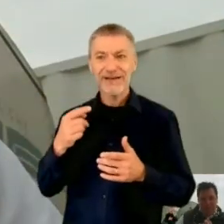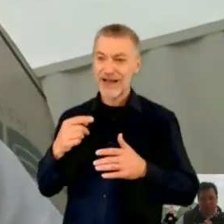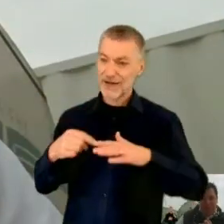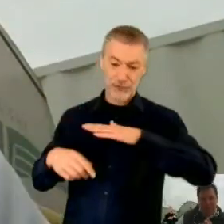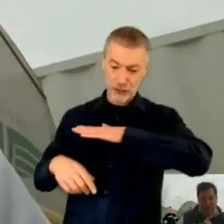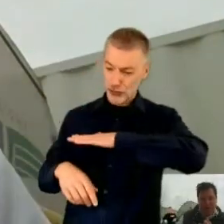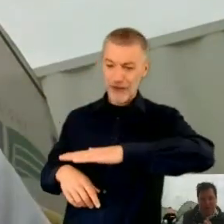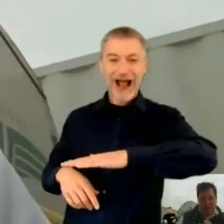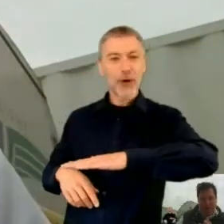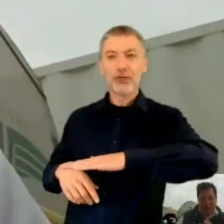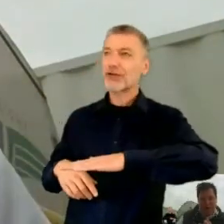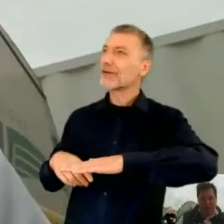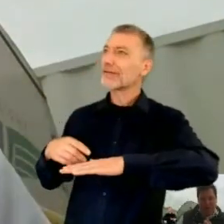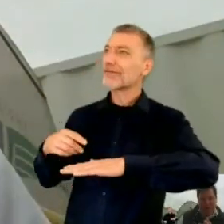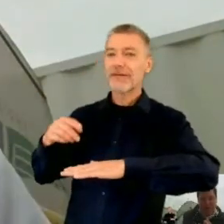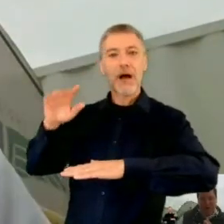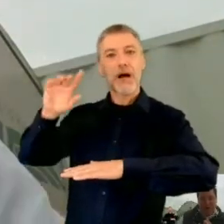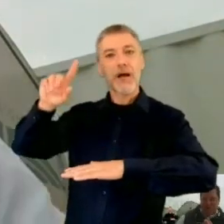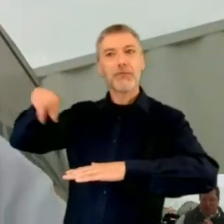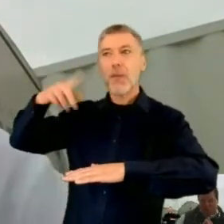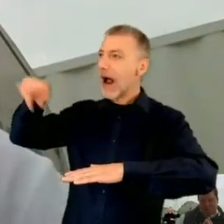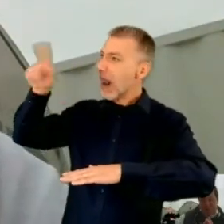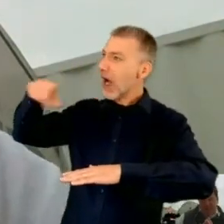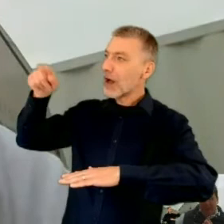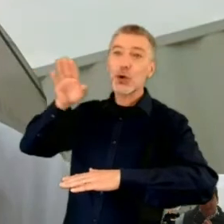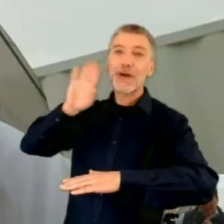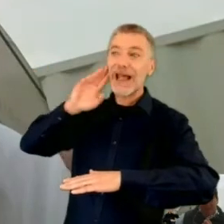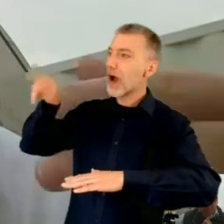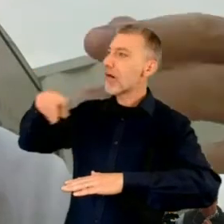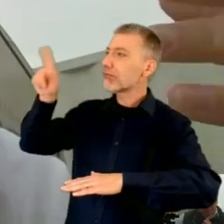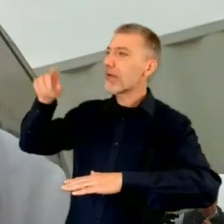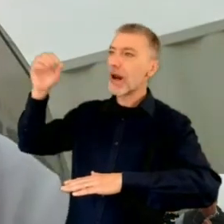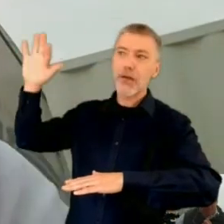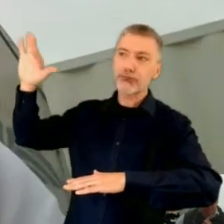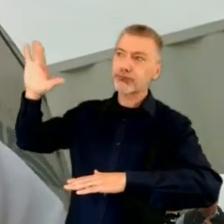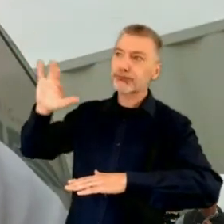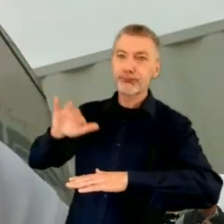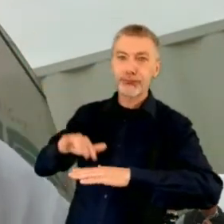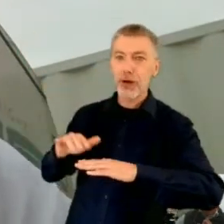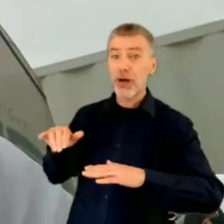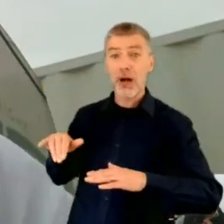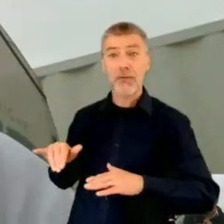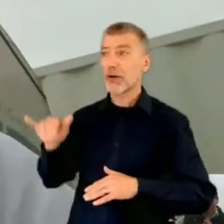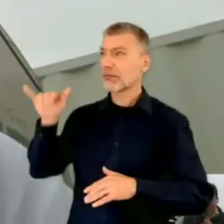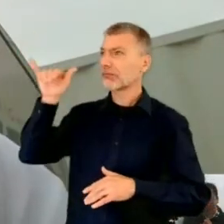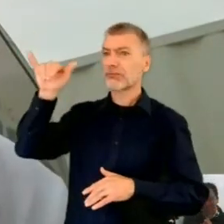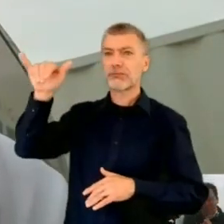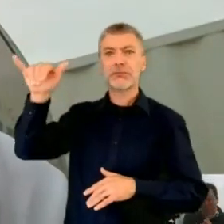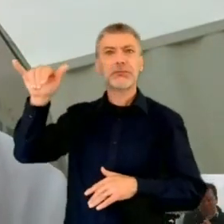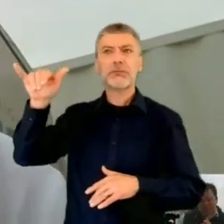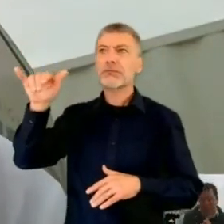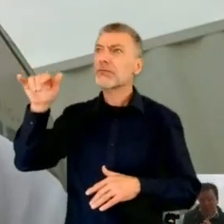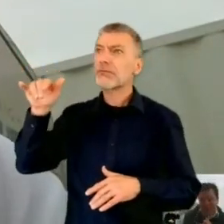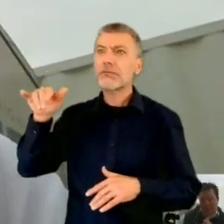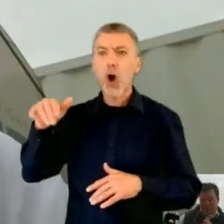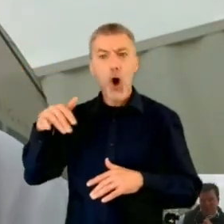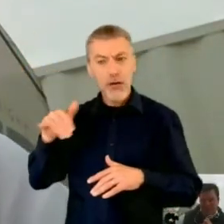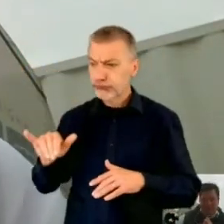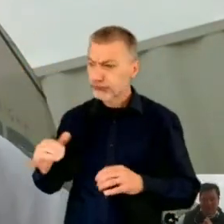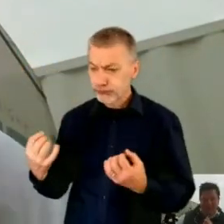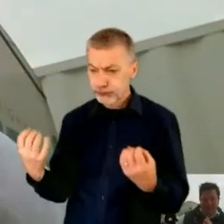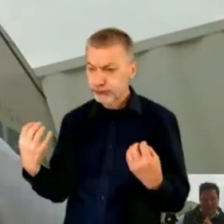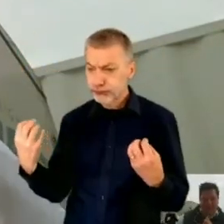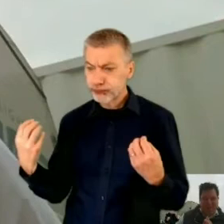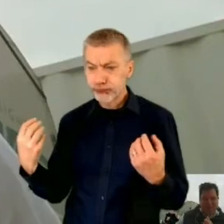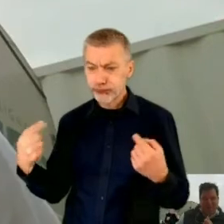that noise is generated by a propeller, but as soon as it's up in the air, it doesn't transfer the same way. The aircraft just sound very different. They sound